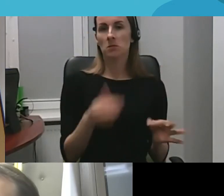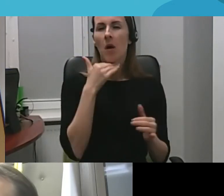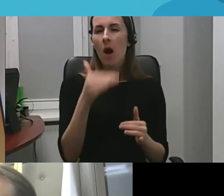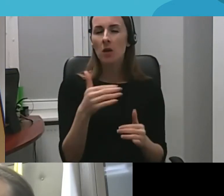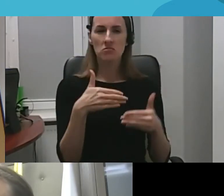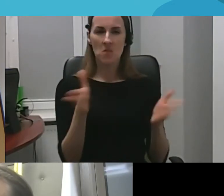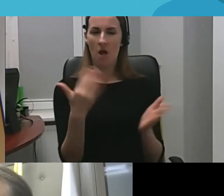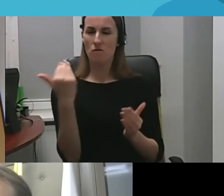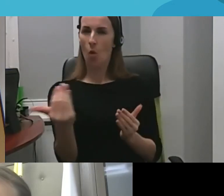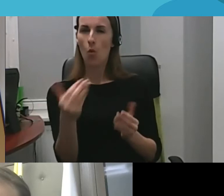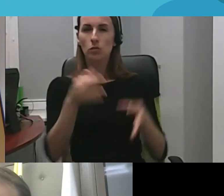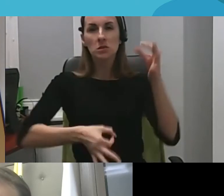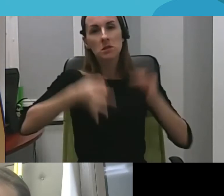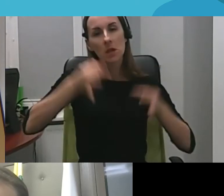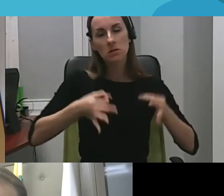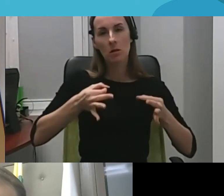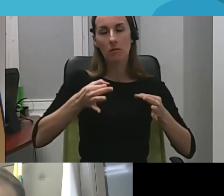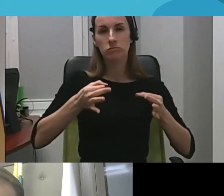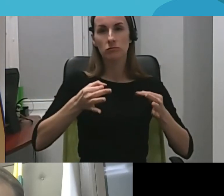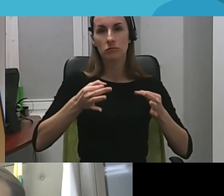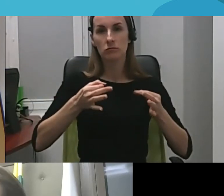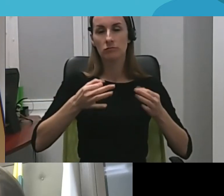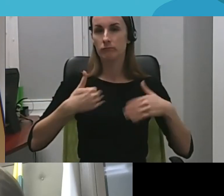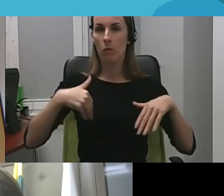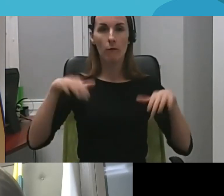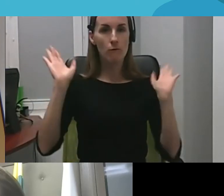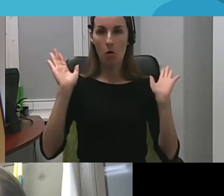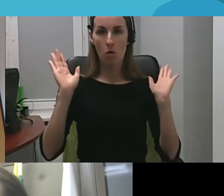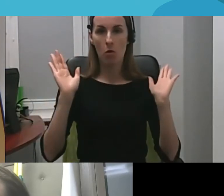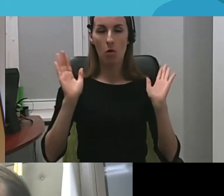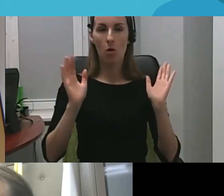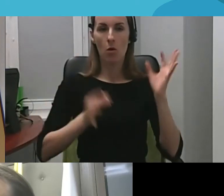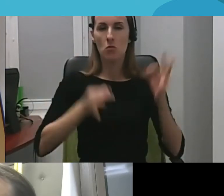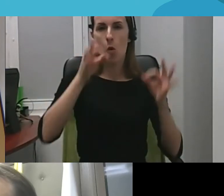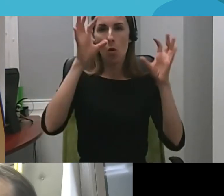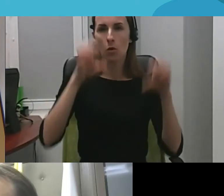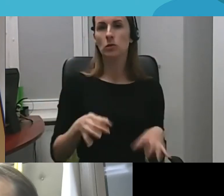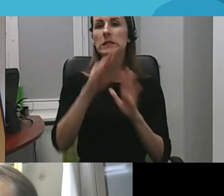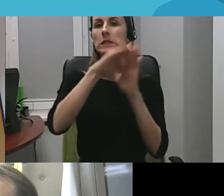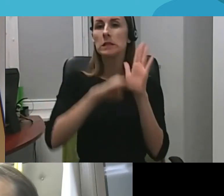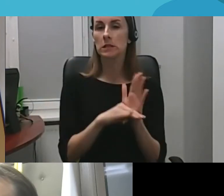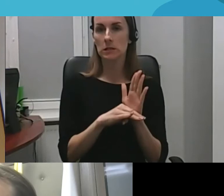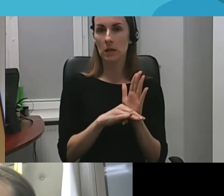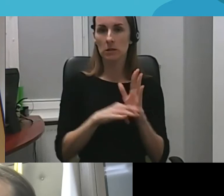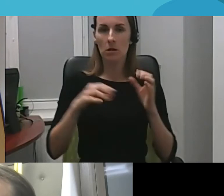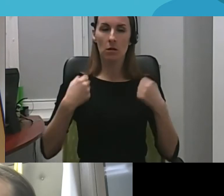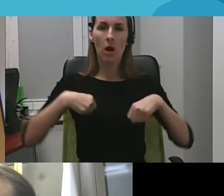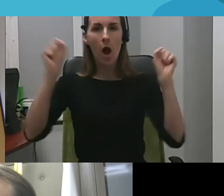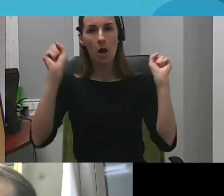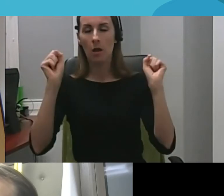granted to it by the Belarus Constitution and by legislation of the Belarus, because there is